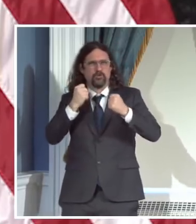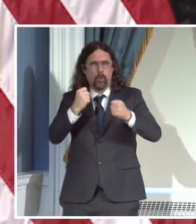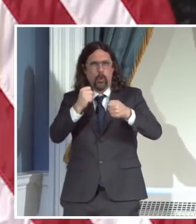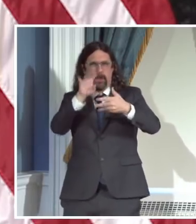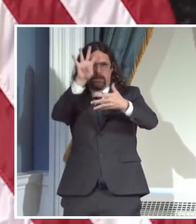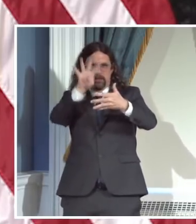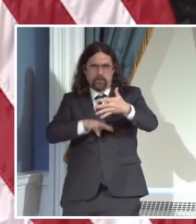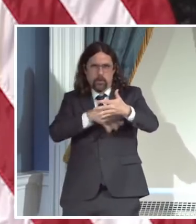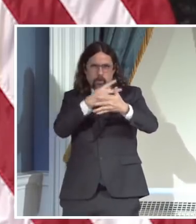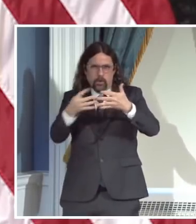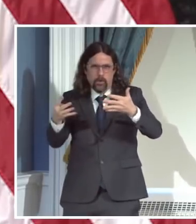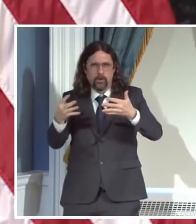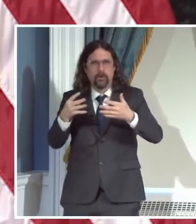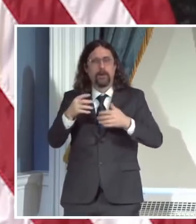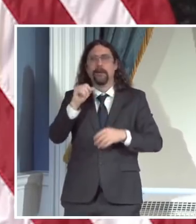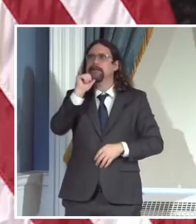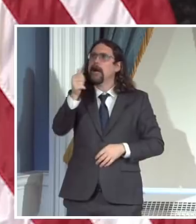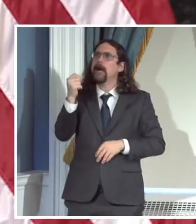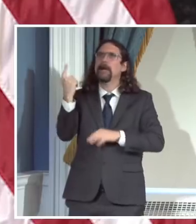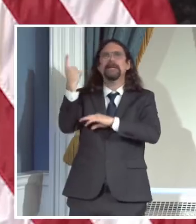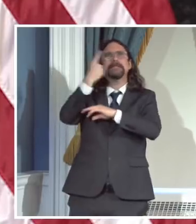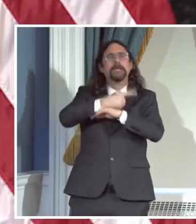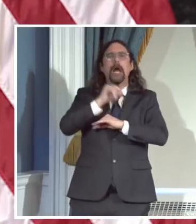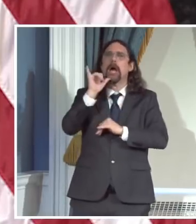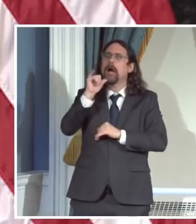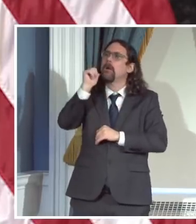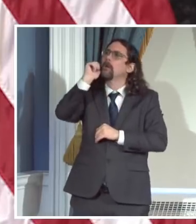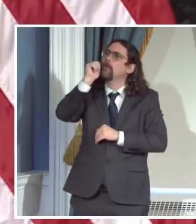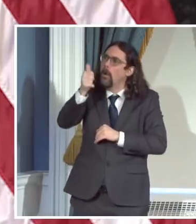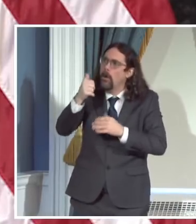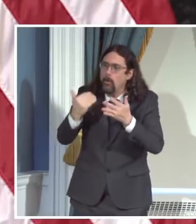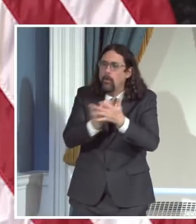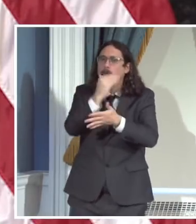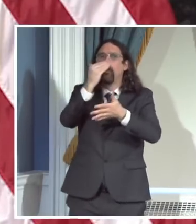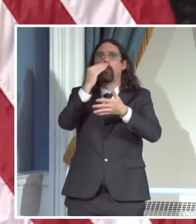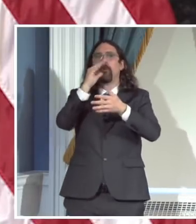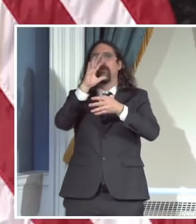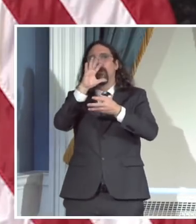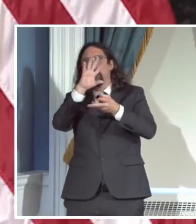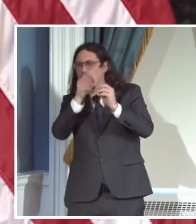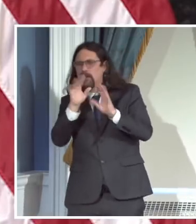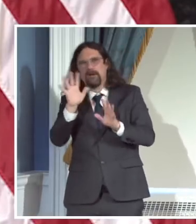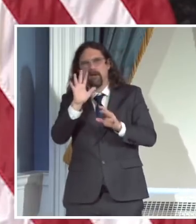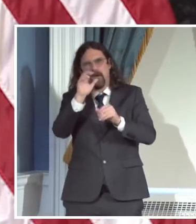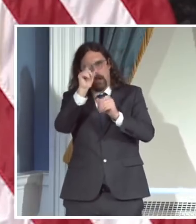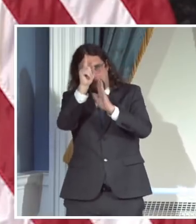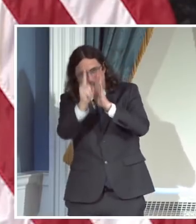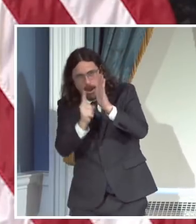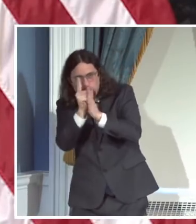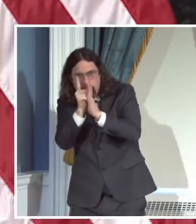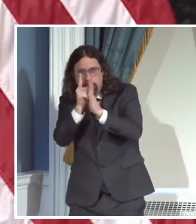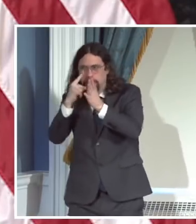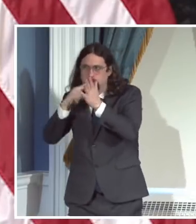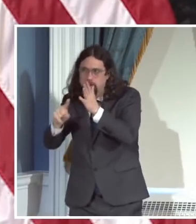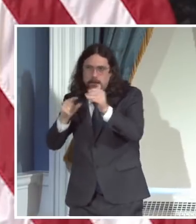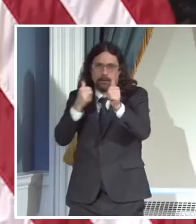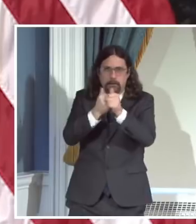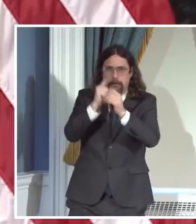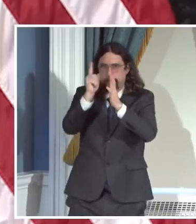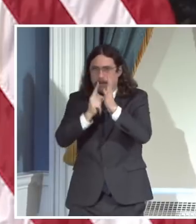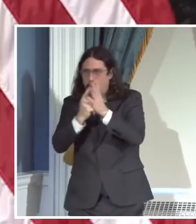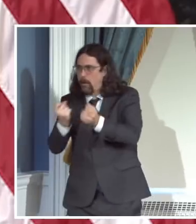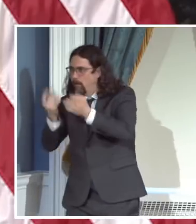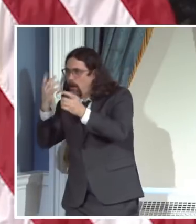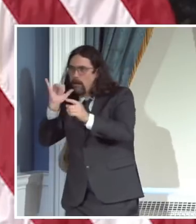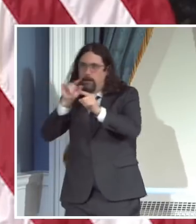talking about day, I'm talking about any given hour, knowing exactly what each hospital needs so we can make those rapid moves, those rapid